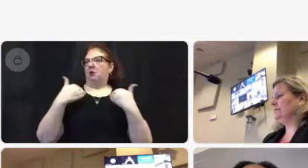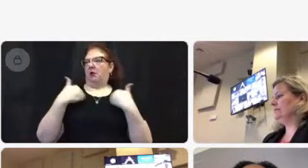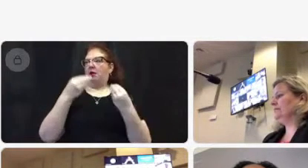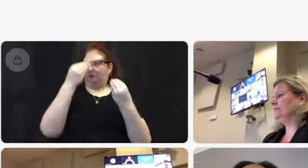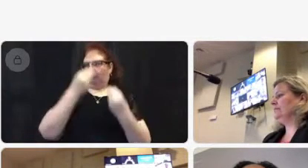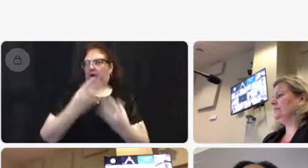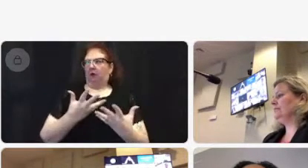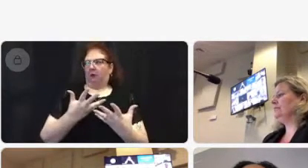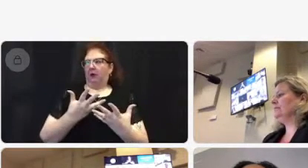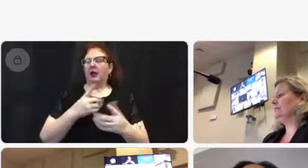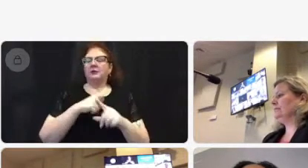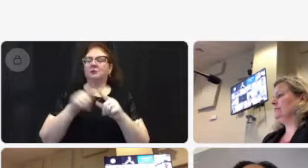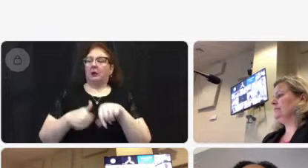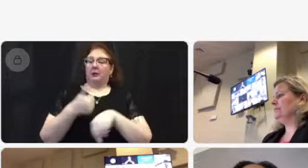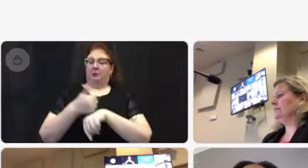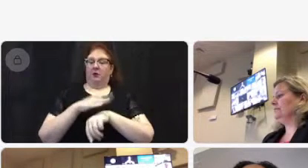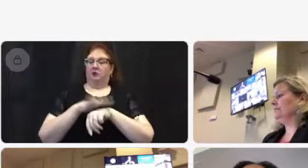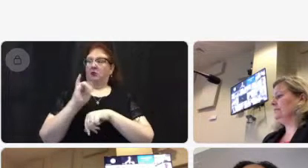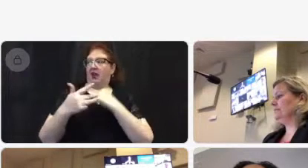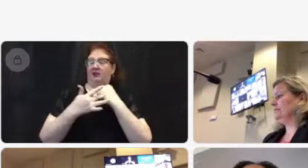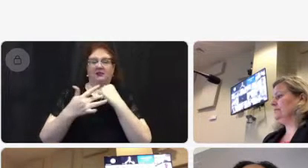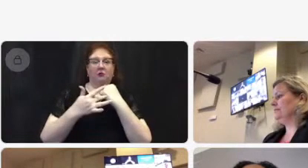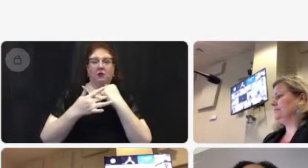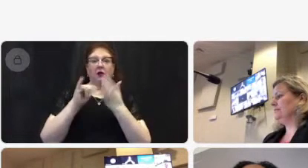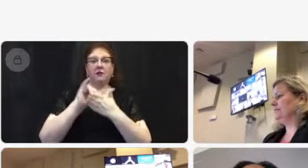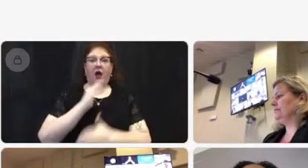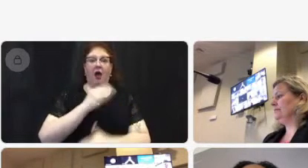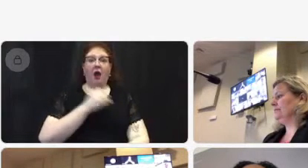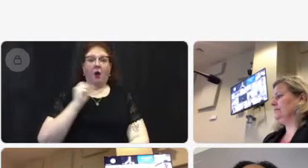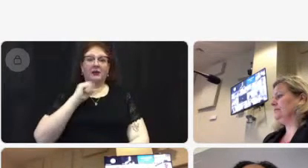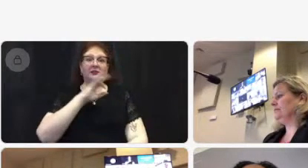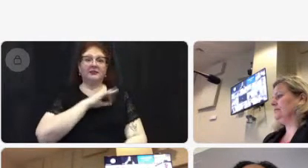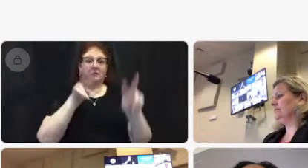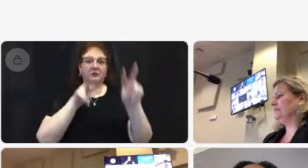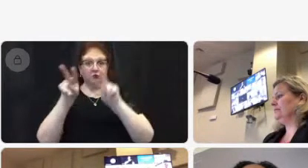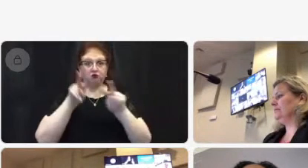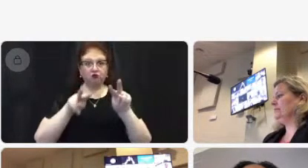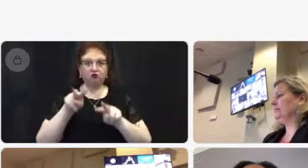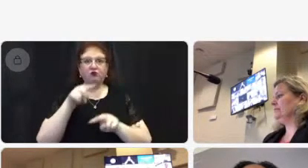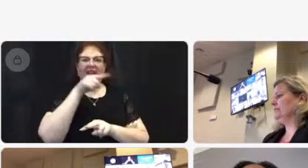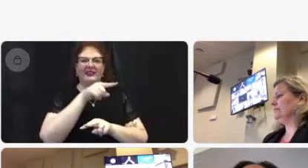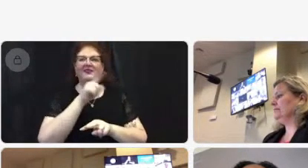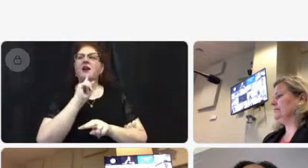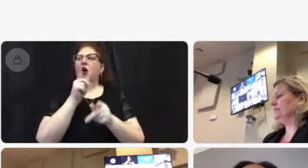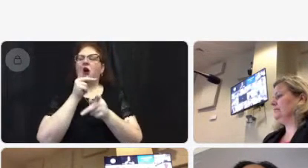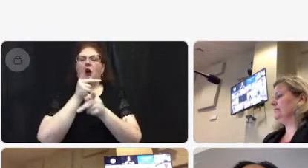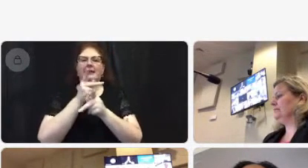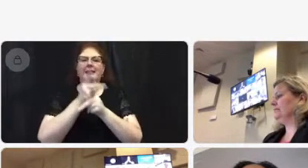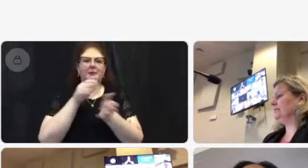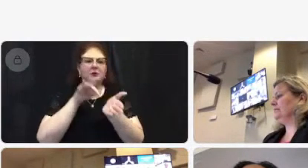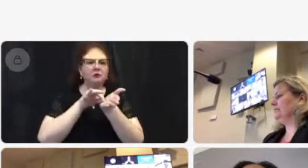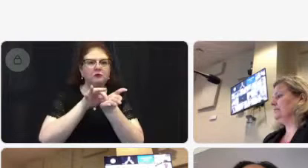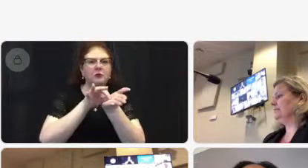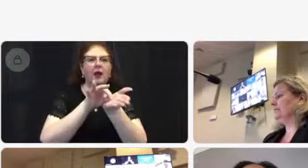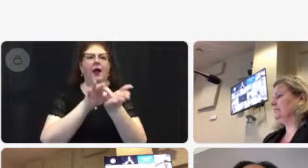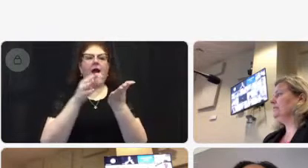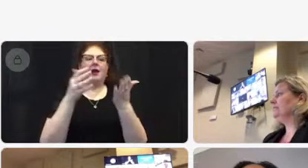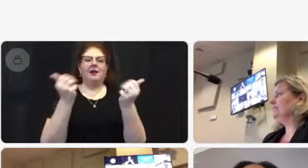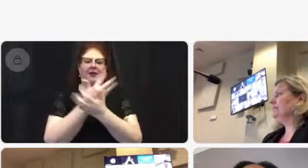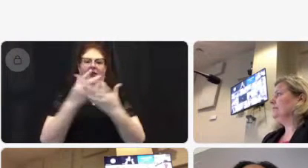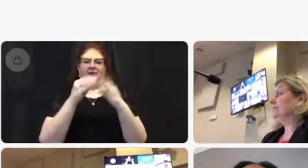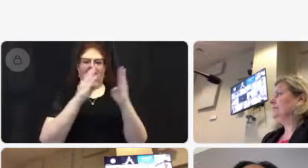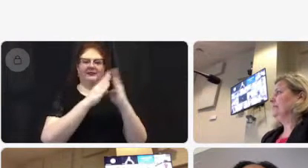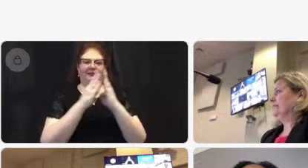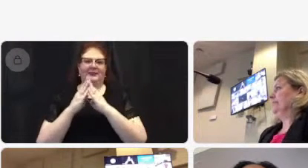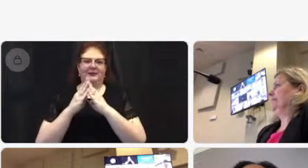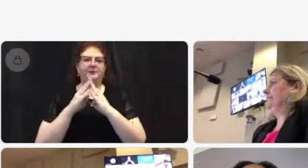based on the technology that staff has looked at, that'll also keep a track of everything in the city as well. Emily may want to share a